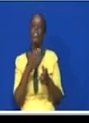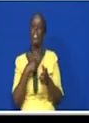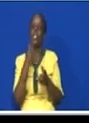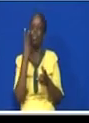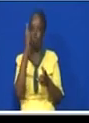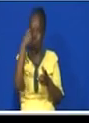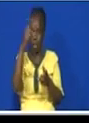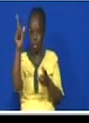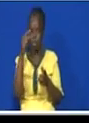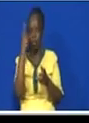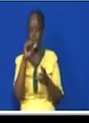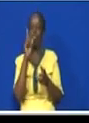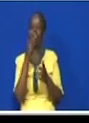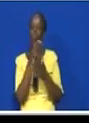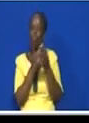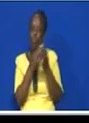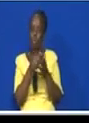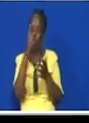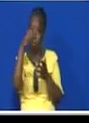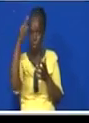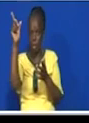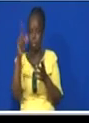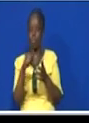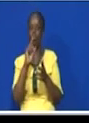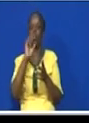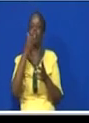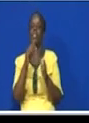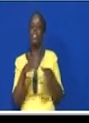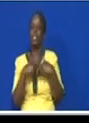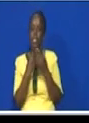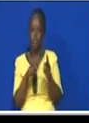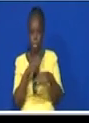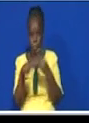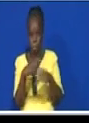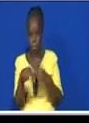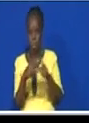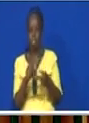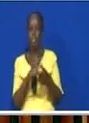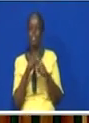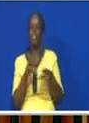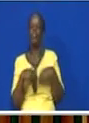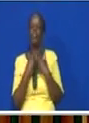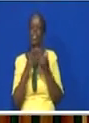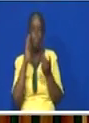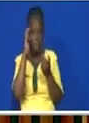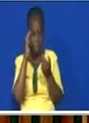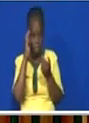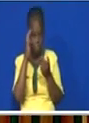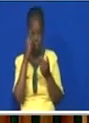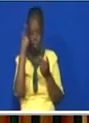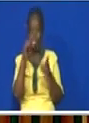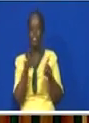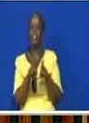marks. So for you to score both marks, you must first give the process, and then you give the reason for